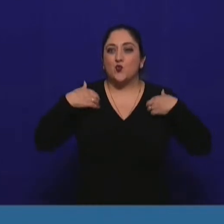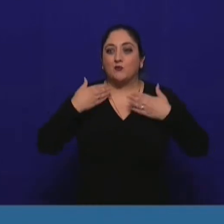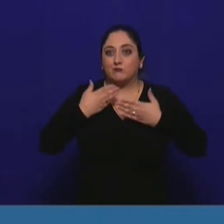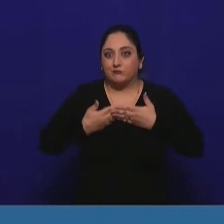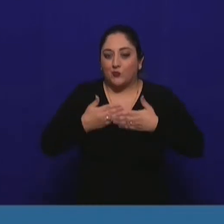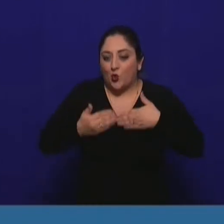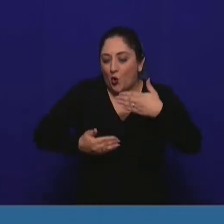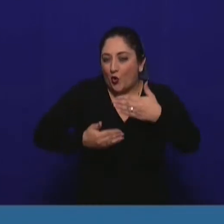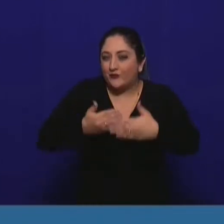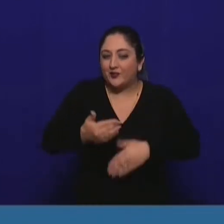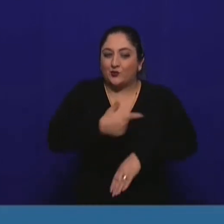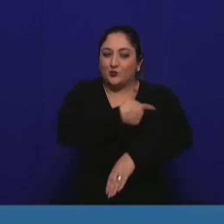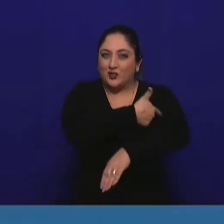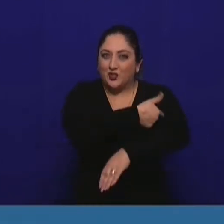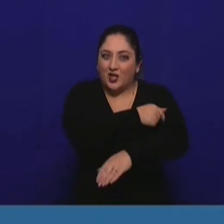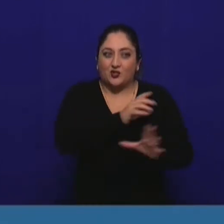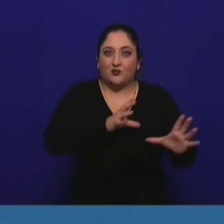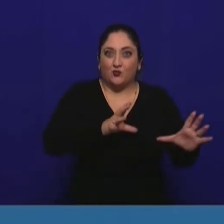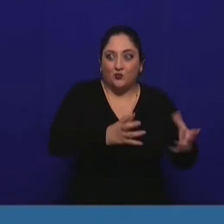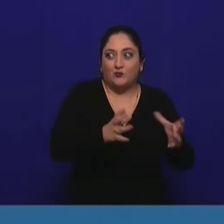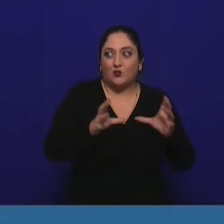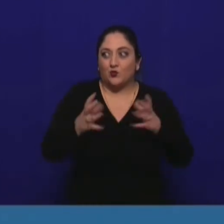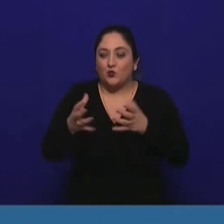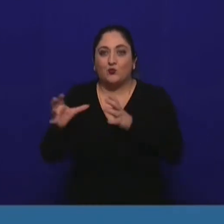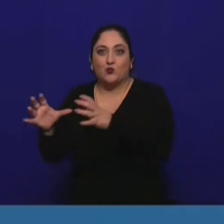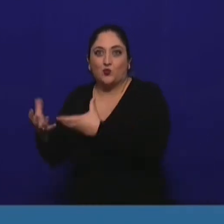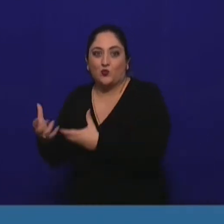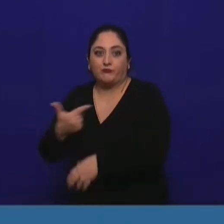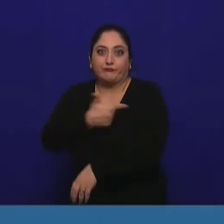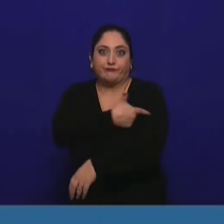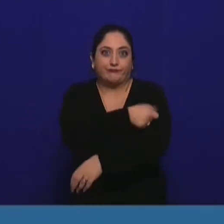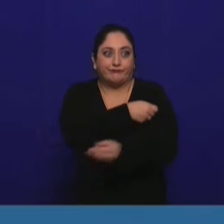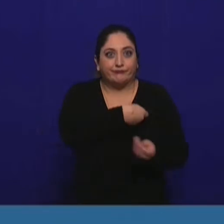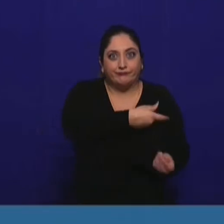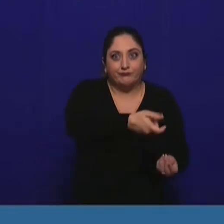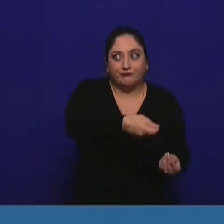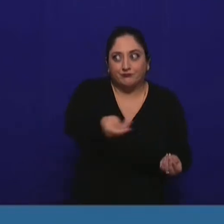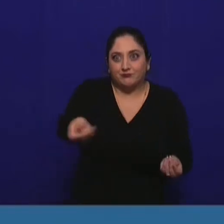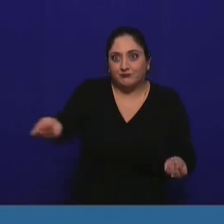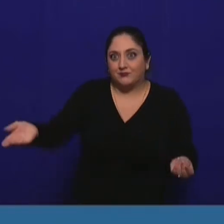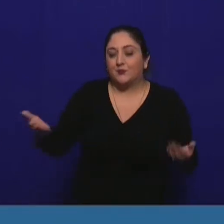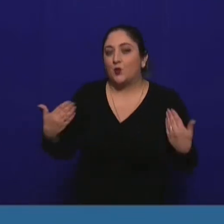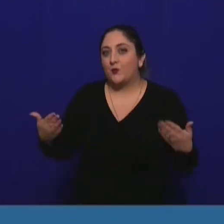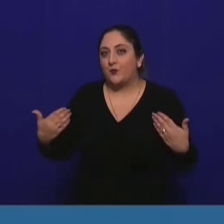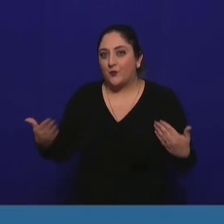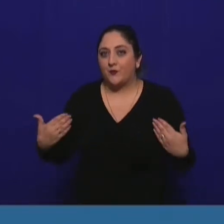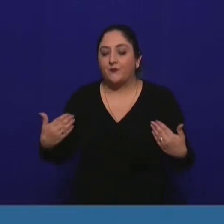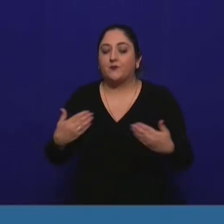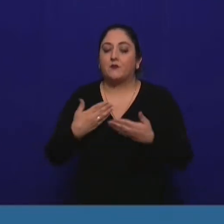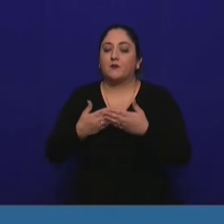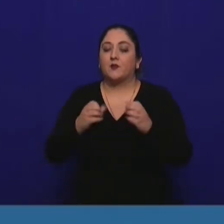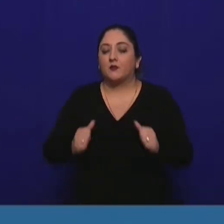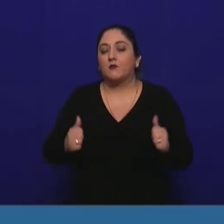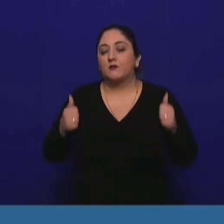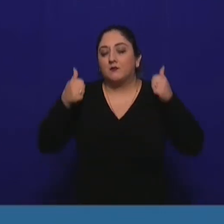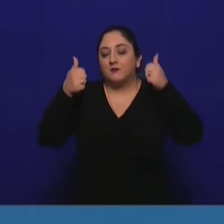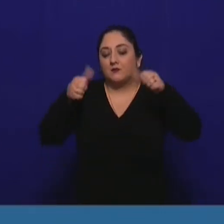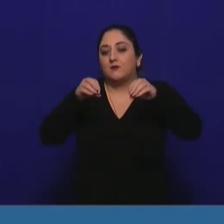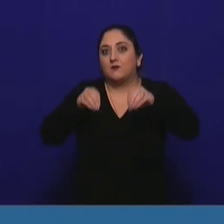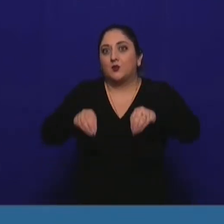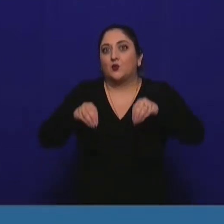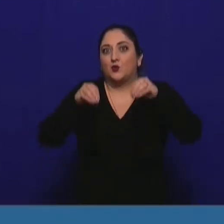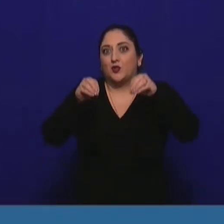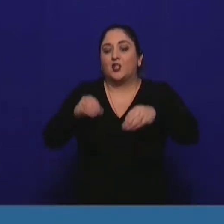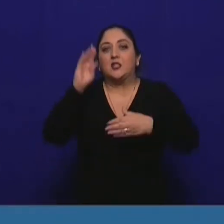continue to cover the education sector and continue to provide the best education for our children as